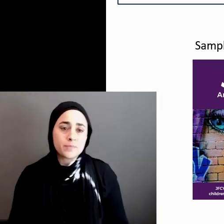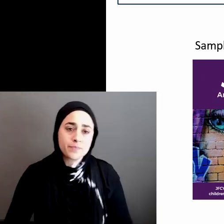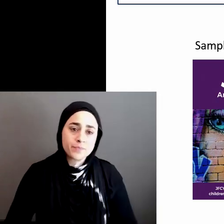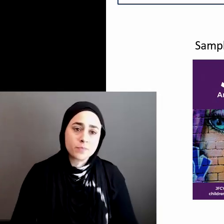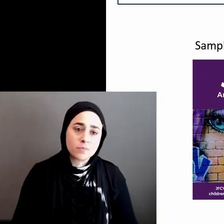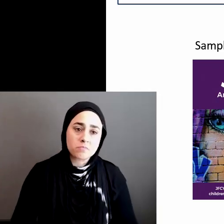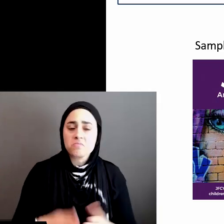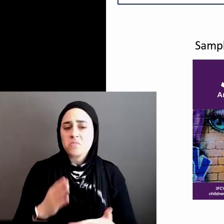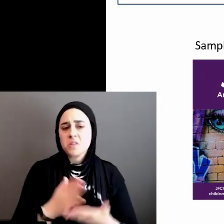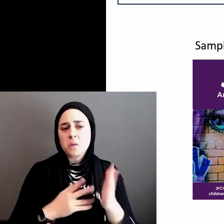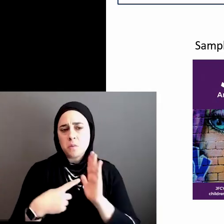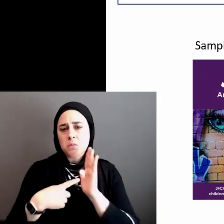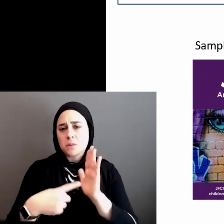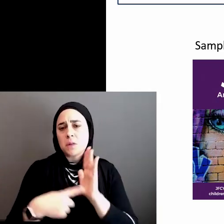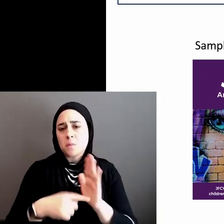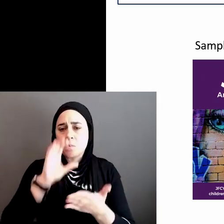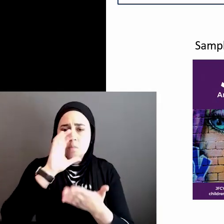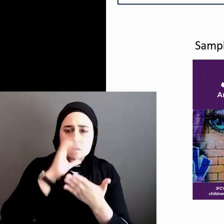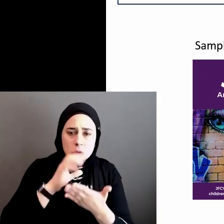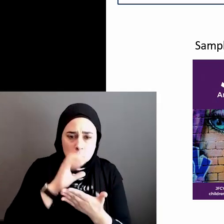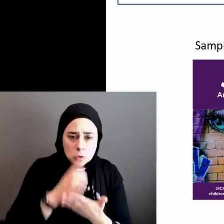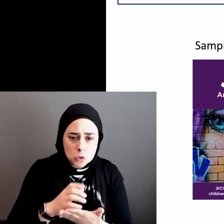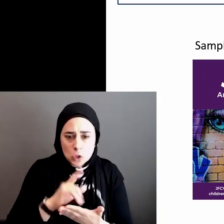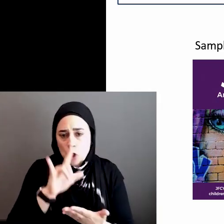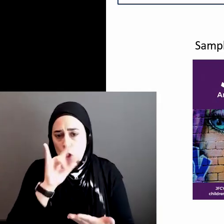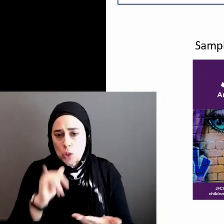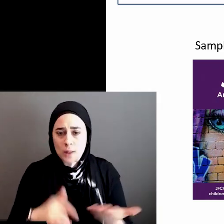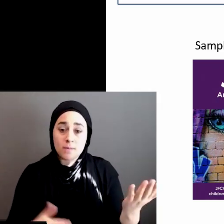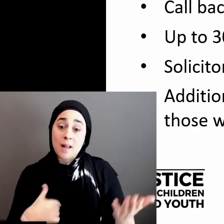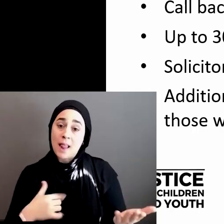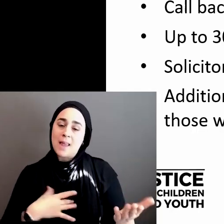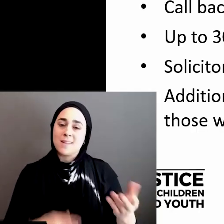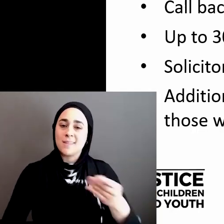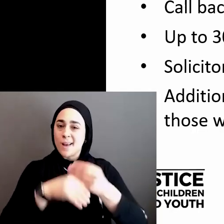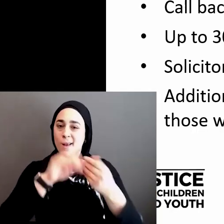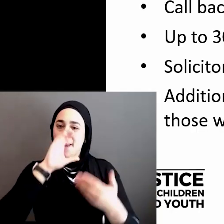some sample content of pictures. I'd like to add pictures to my slides.